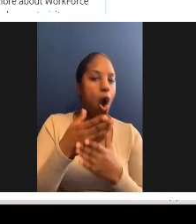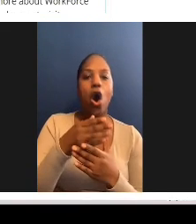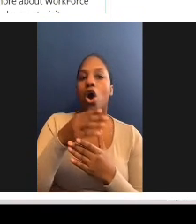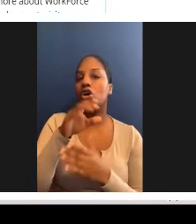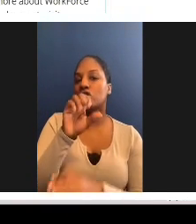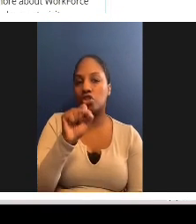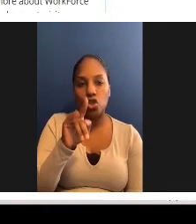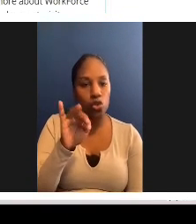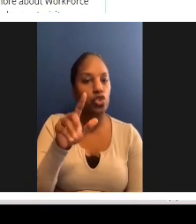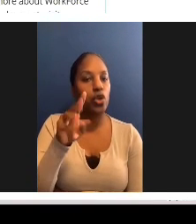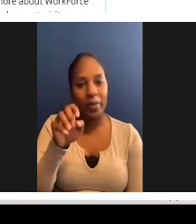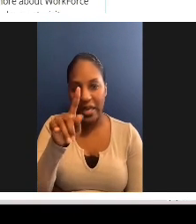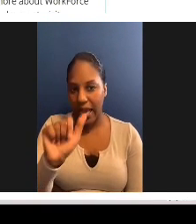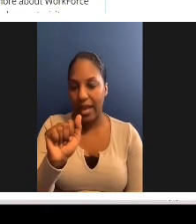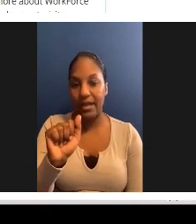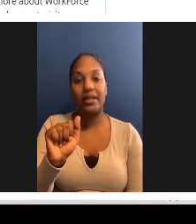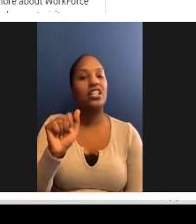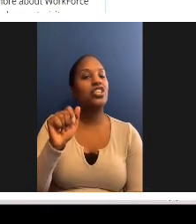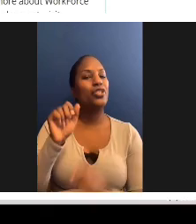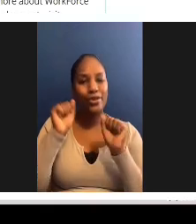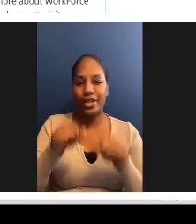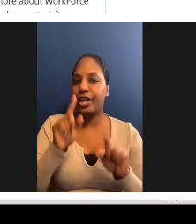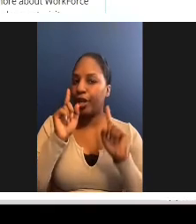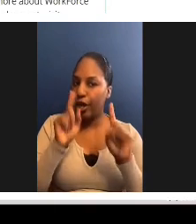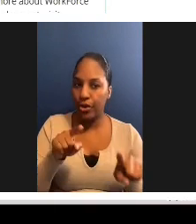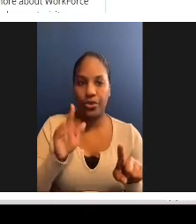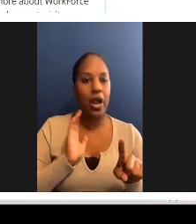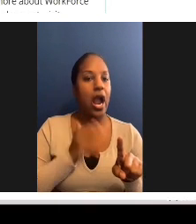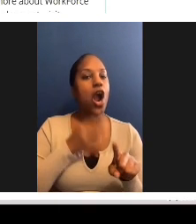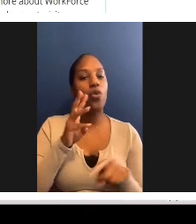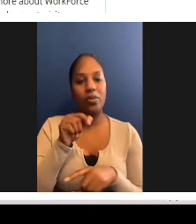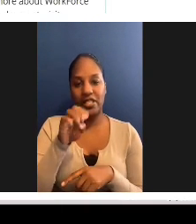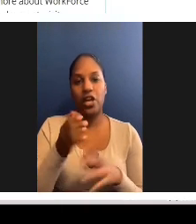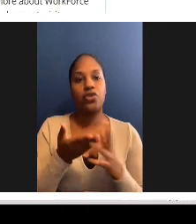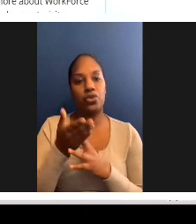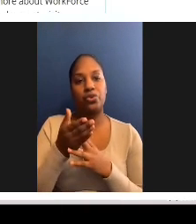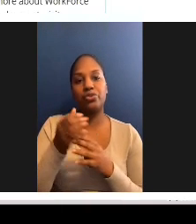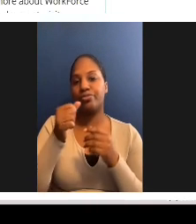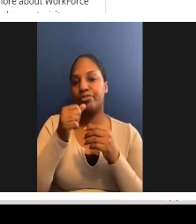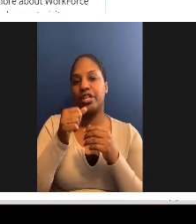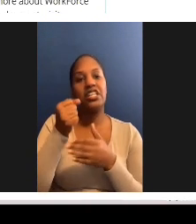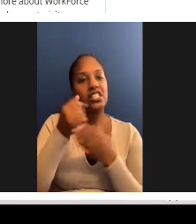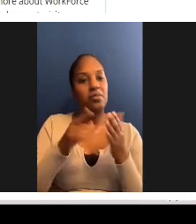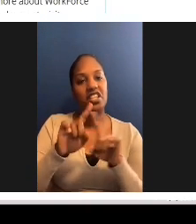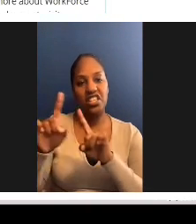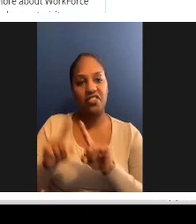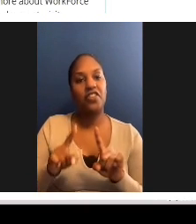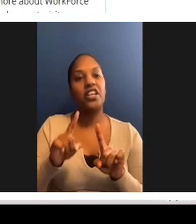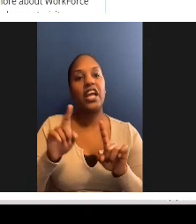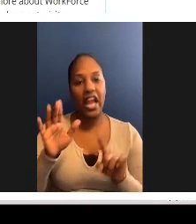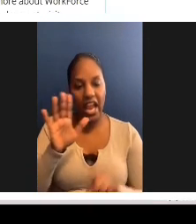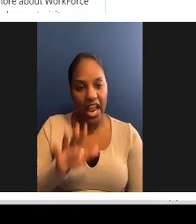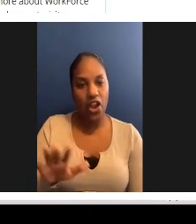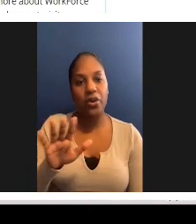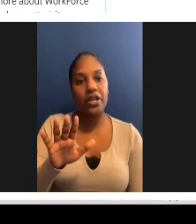so they can get to our website through some of these areas also. We'll go back under students, and this time we'll go under